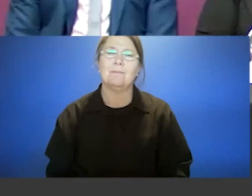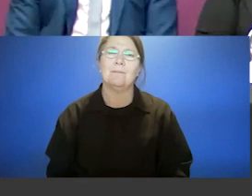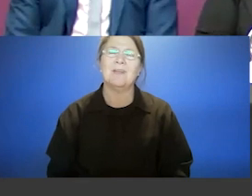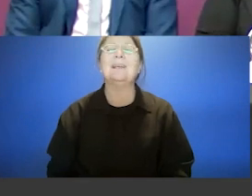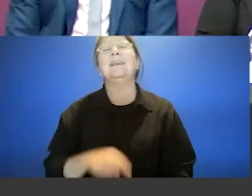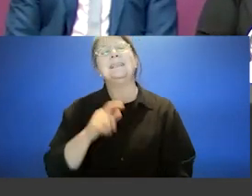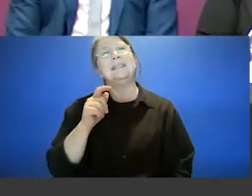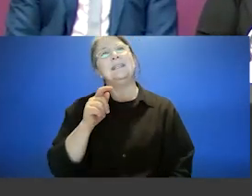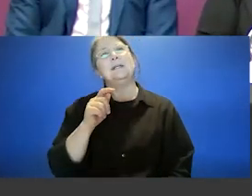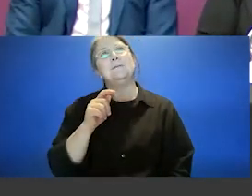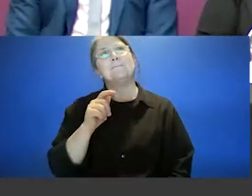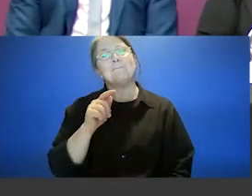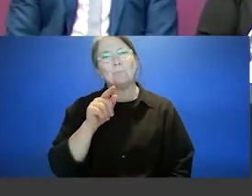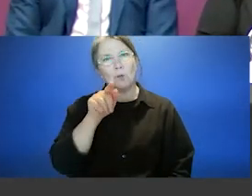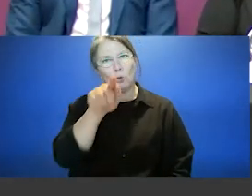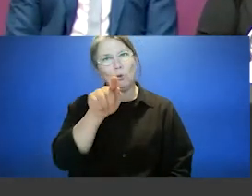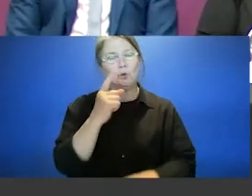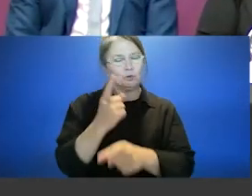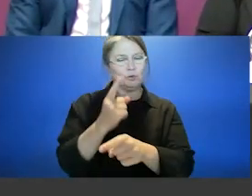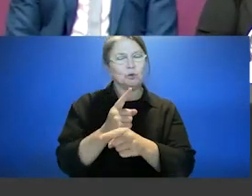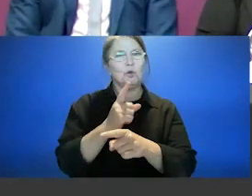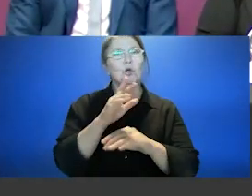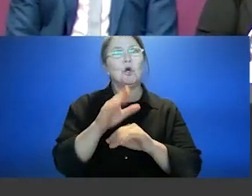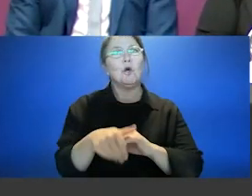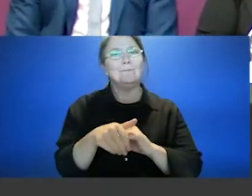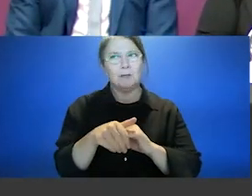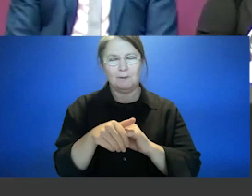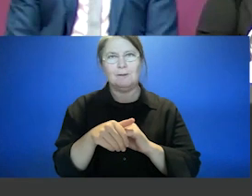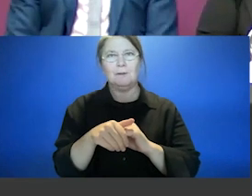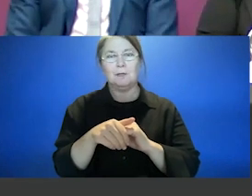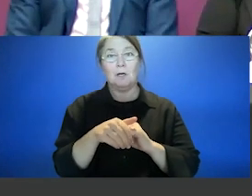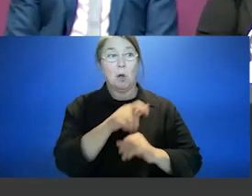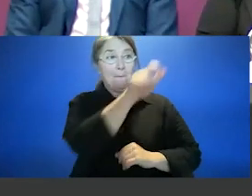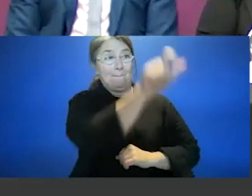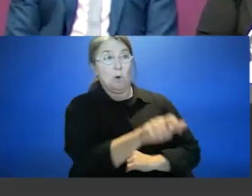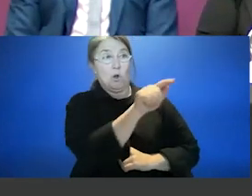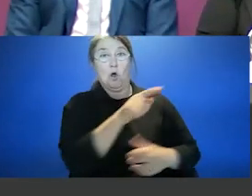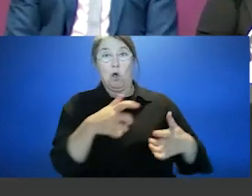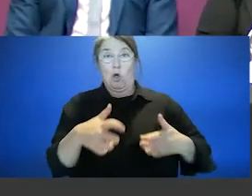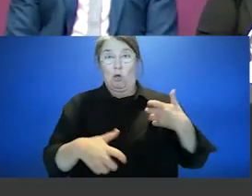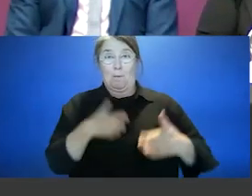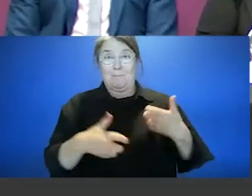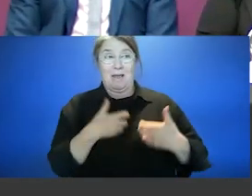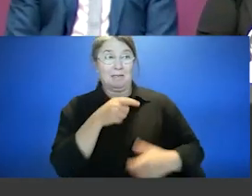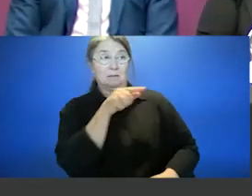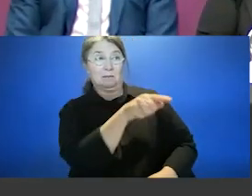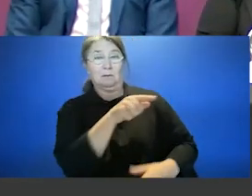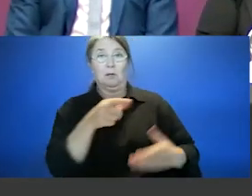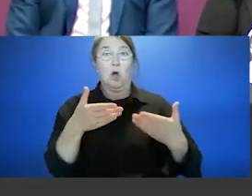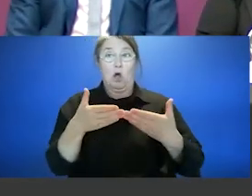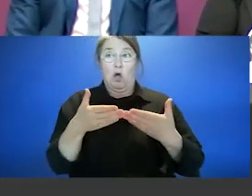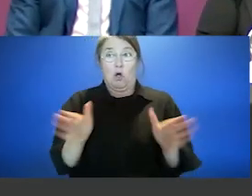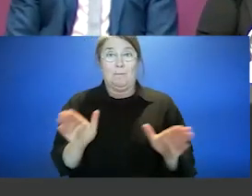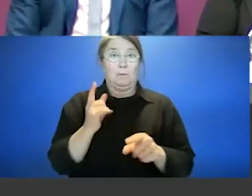well, about restriction on the complainant from disclosing the fact that they've made a complaint once it's